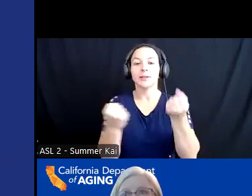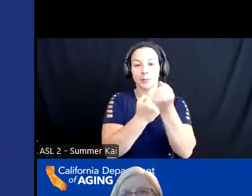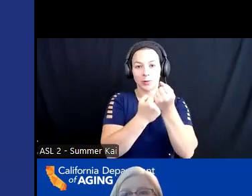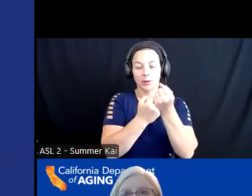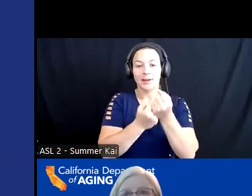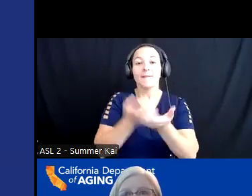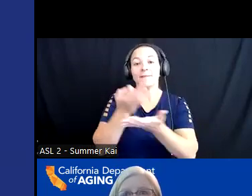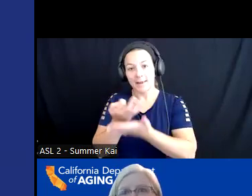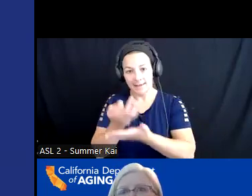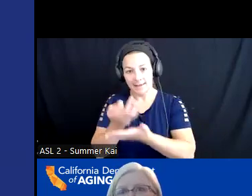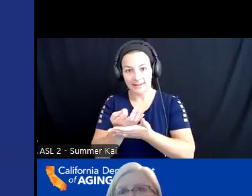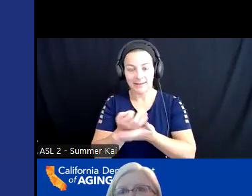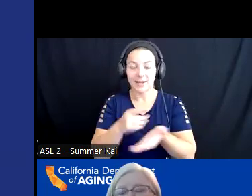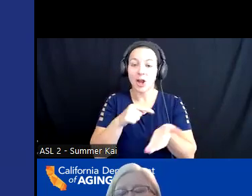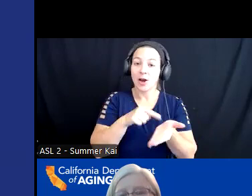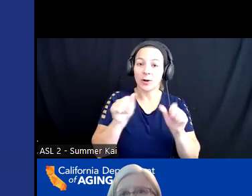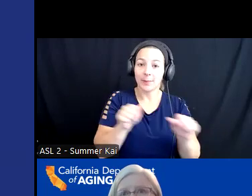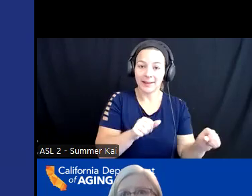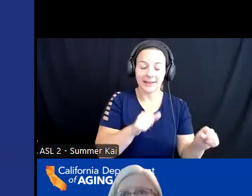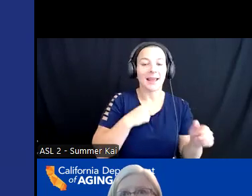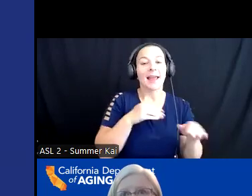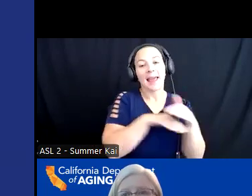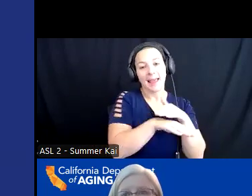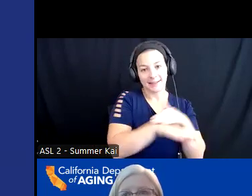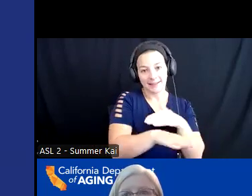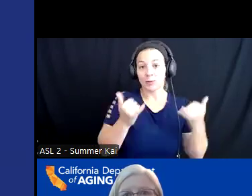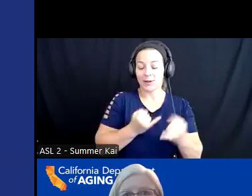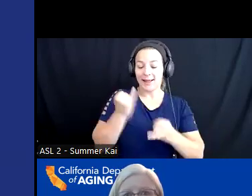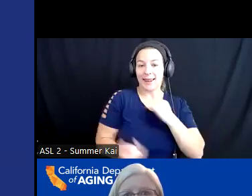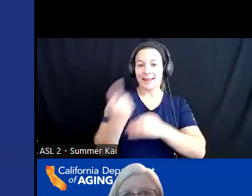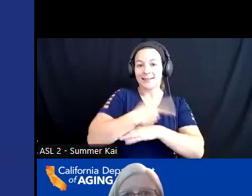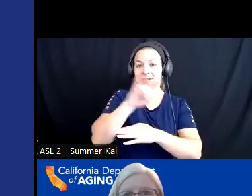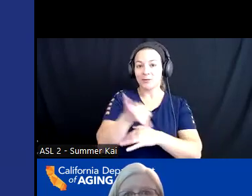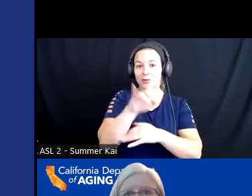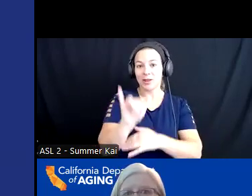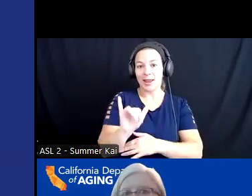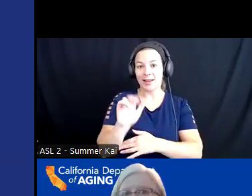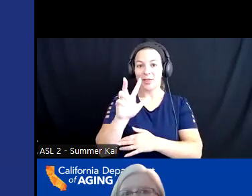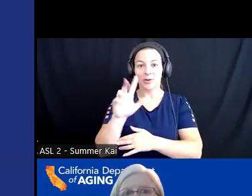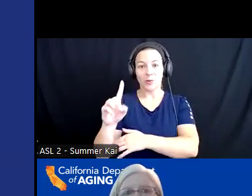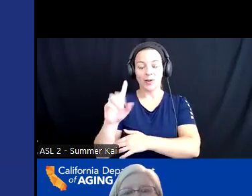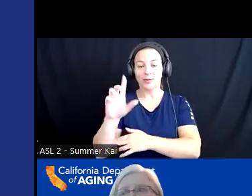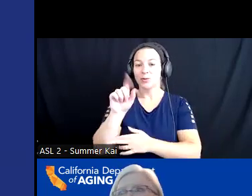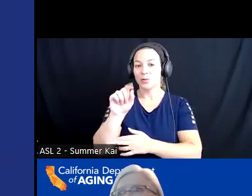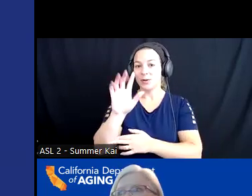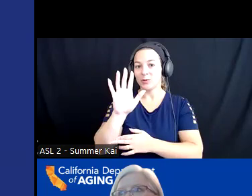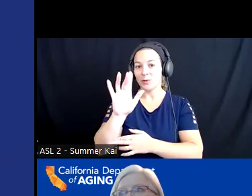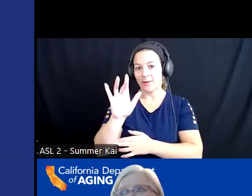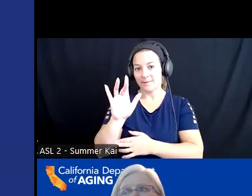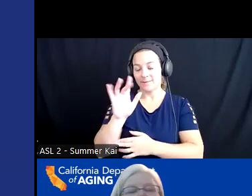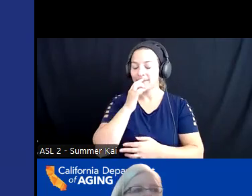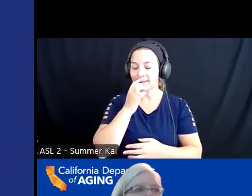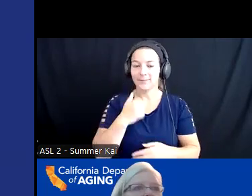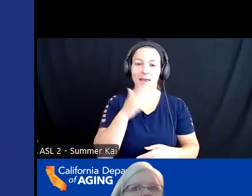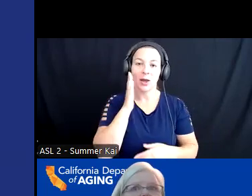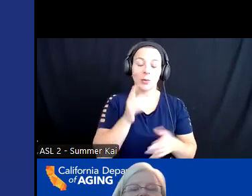Affordability, and Access. Today is the last day of July, July 31st, 2025. And I'm going to quickly go